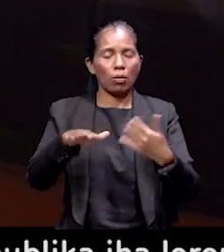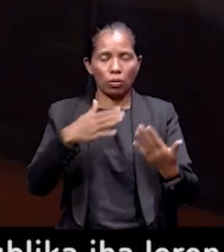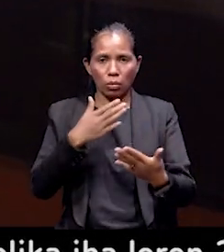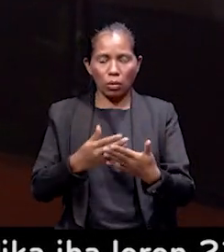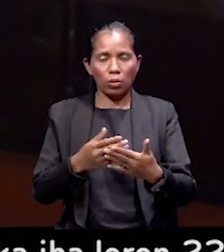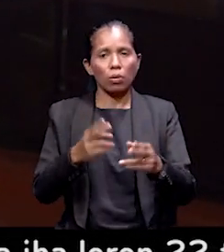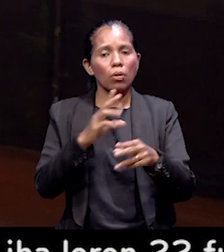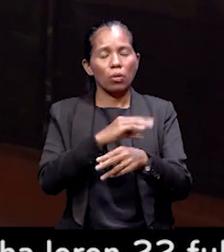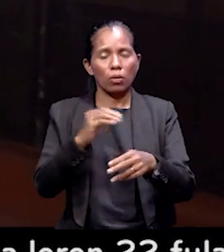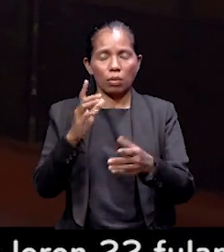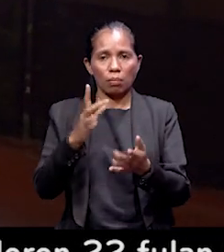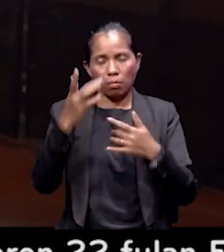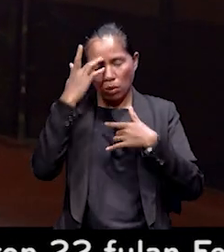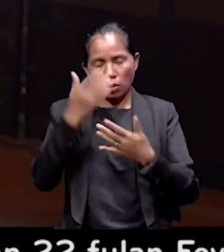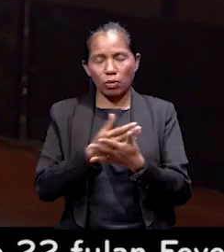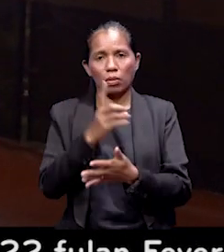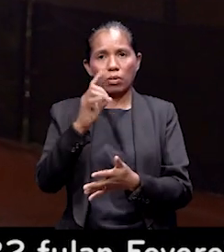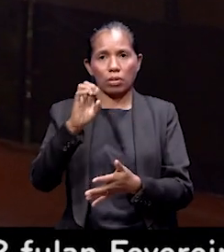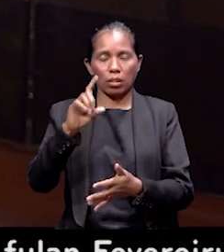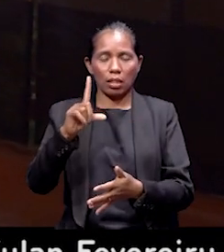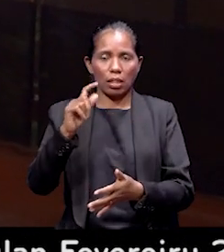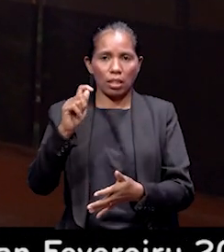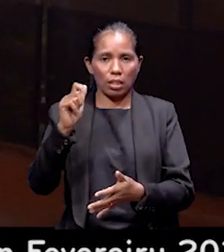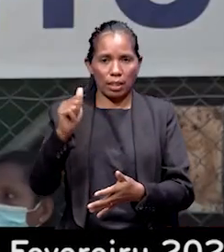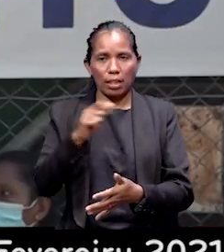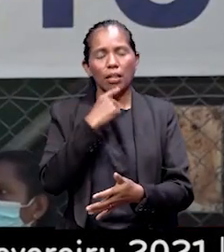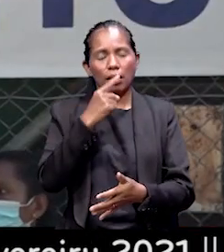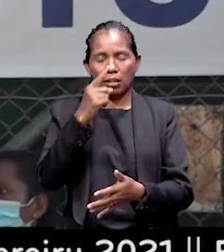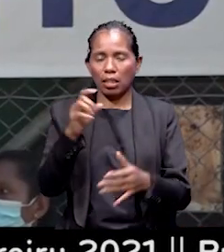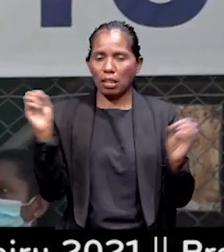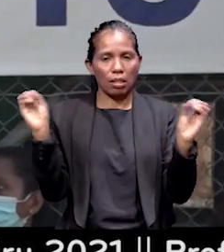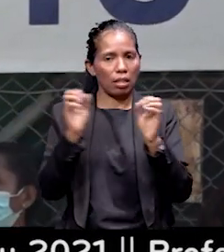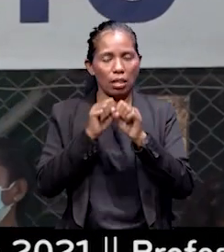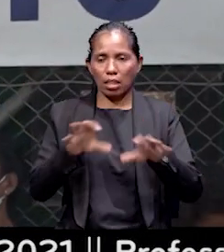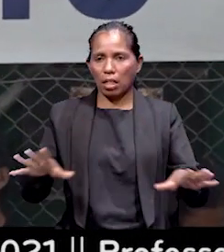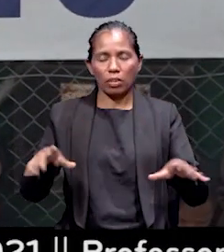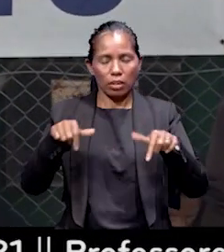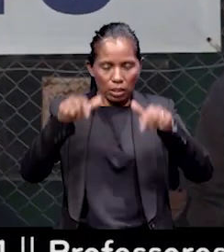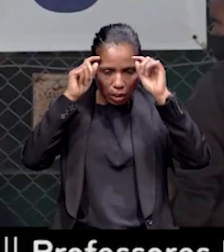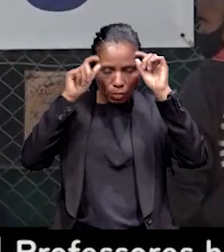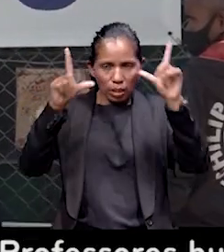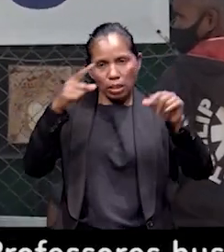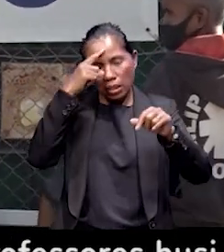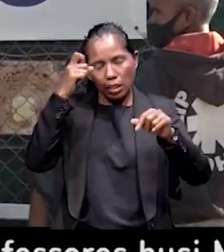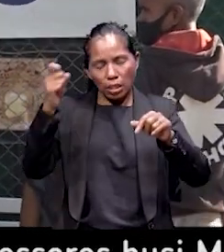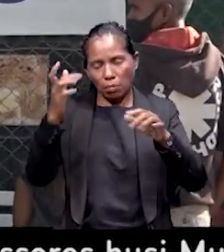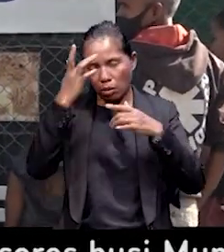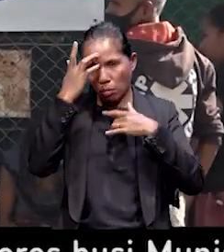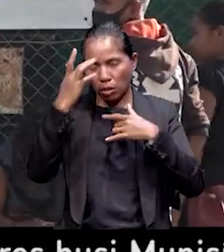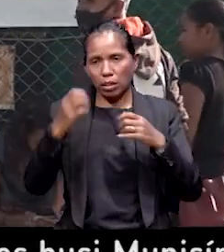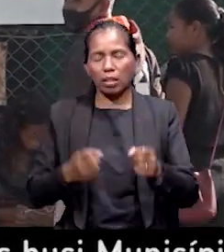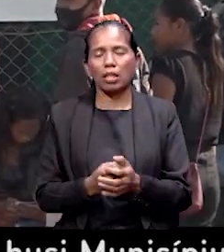liu. Tuir Afonso de Almeida, vírus COVID ho variante Fong Delta, se lalakon he Timor-Leste, tamba karakteristika vírus ne nia